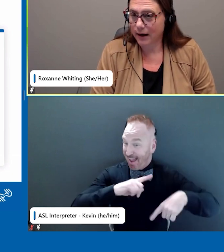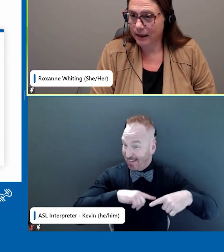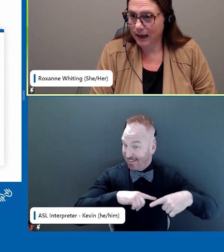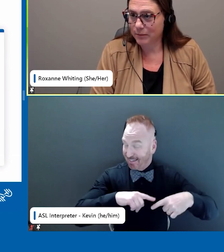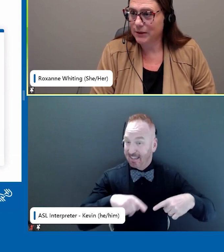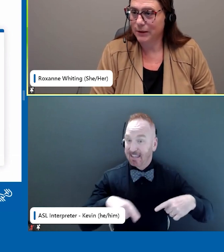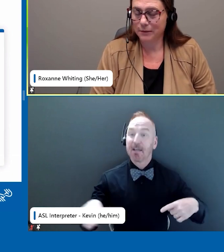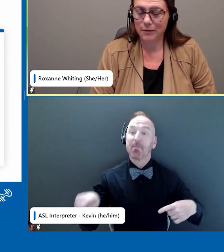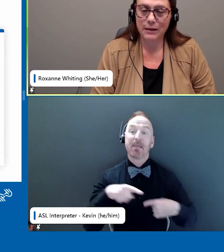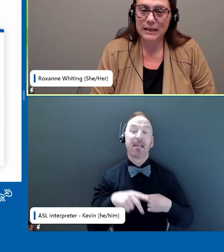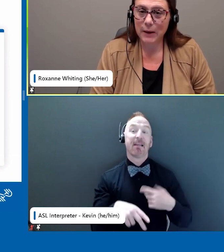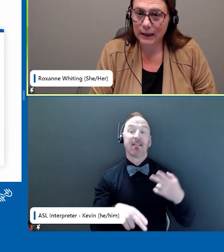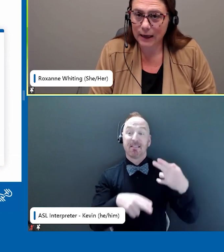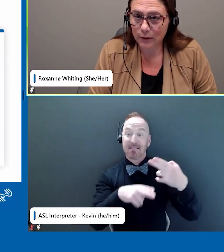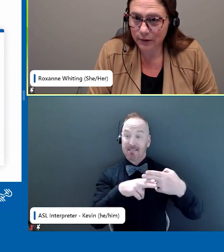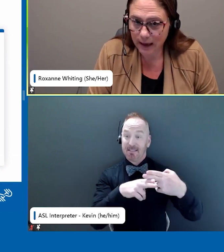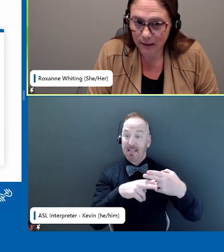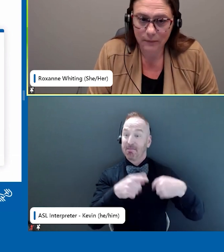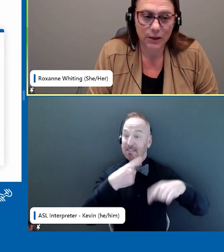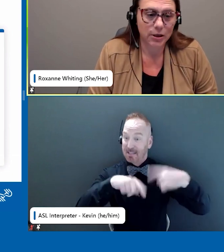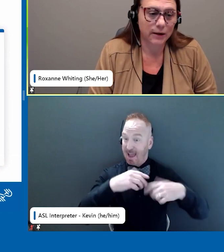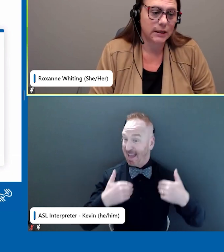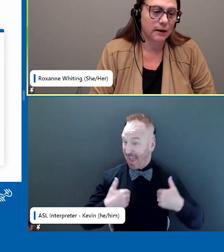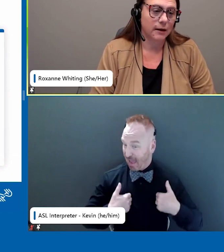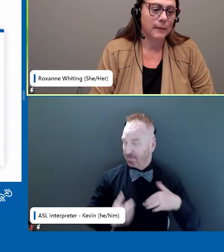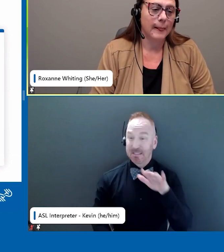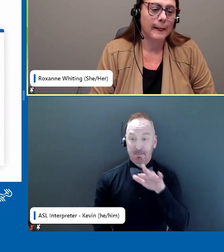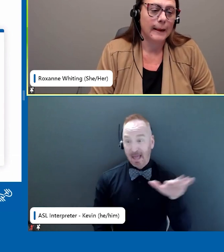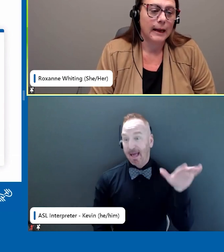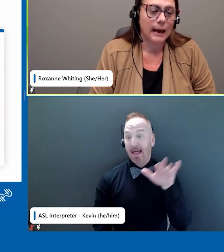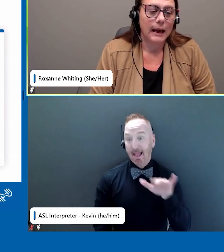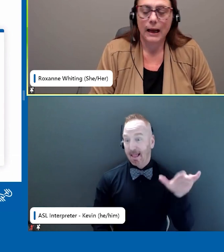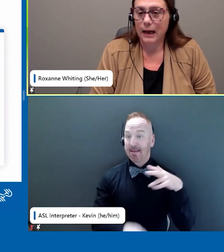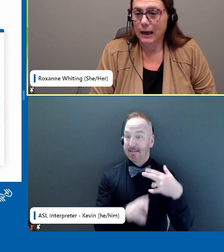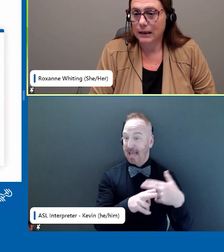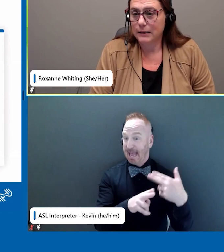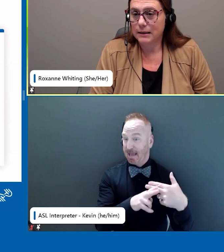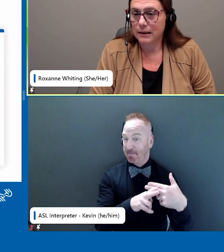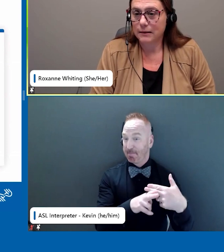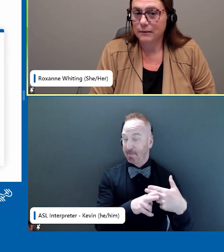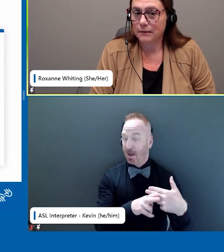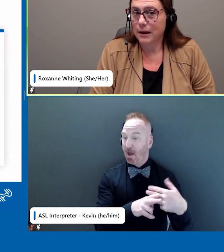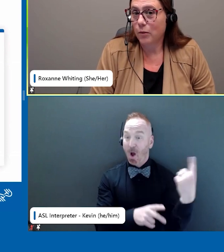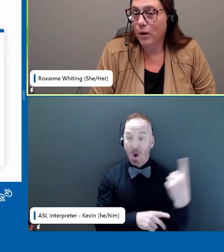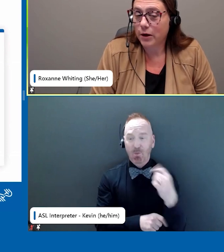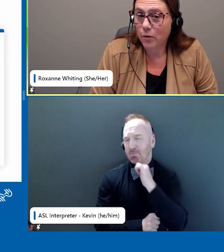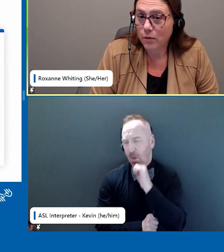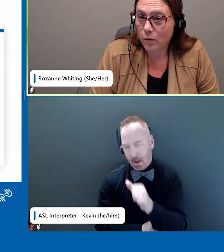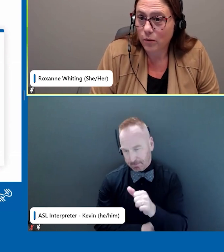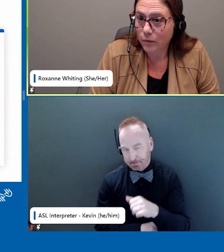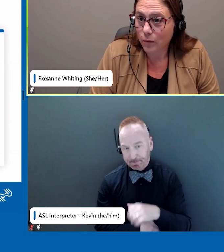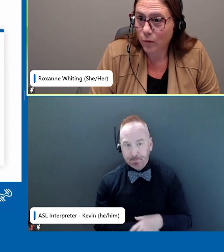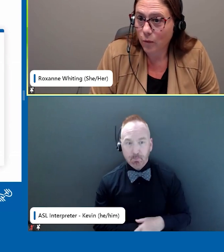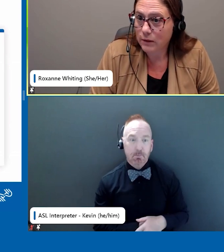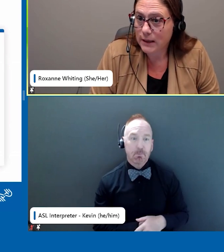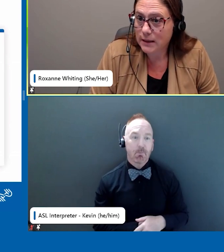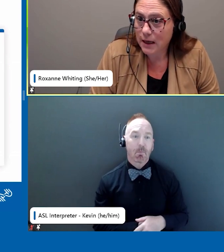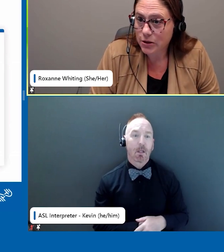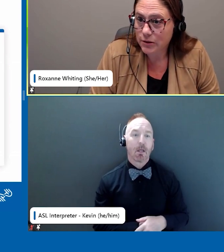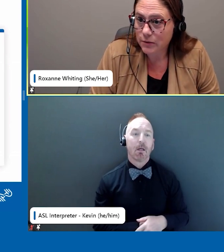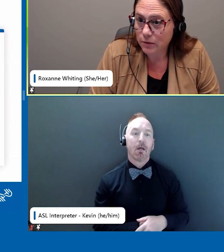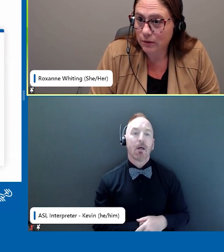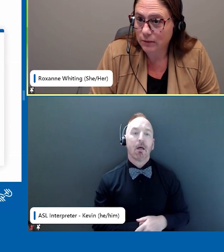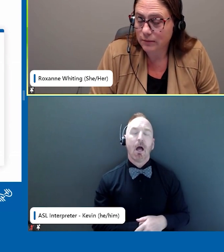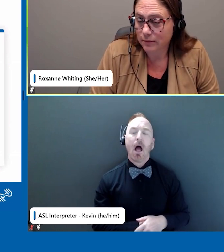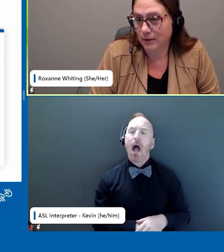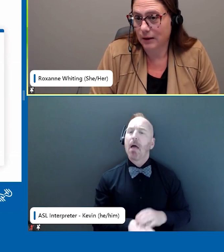a sign name, so they're not spelling out their name each and every time. And they'll want to know what